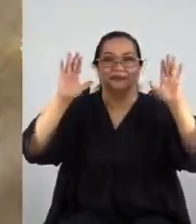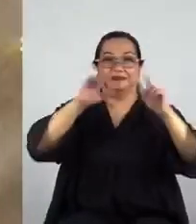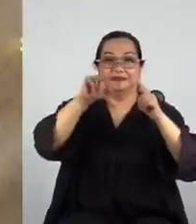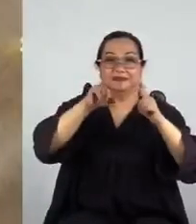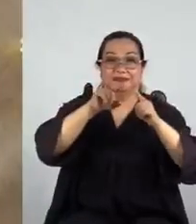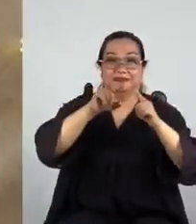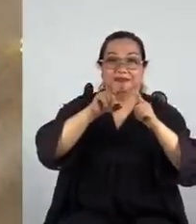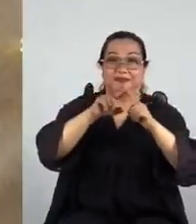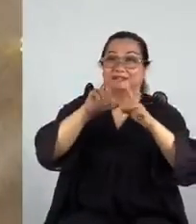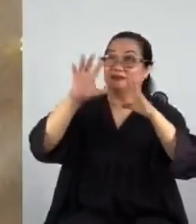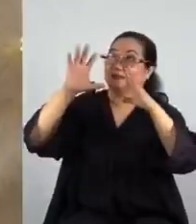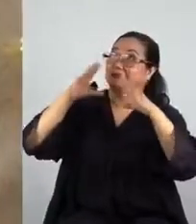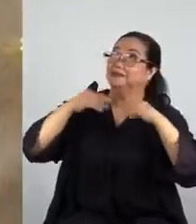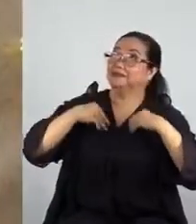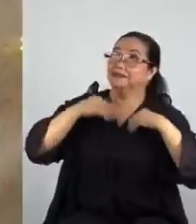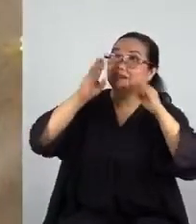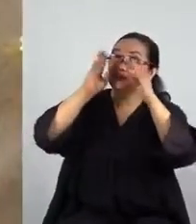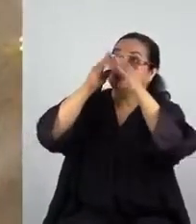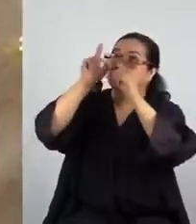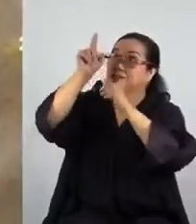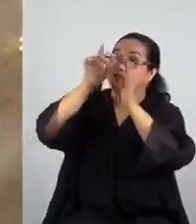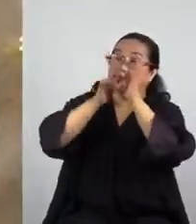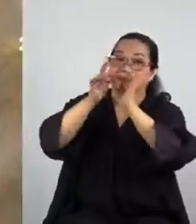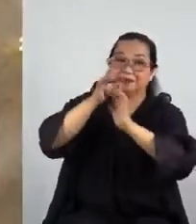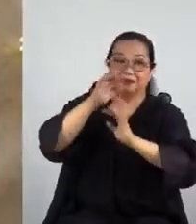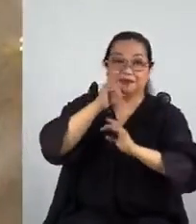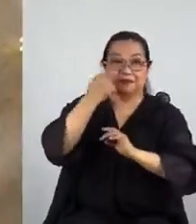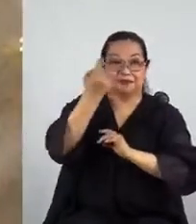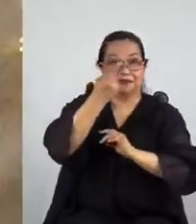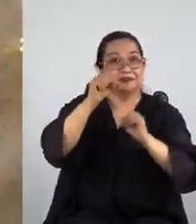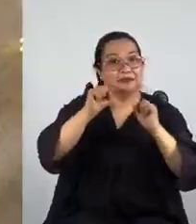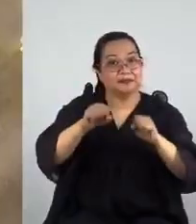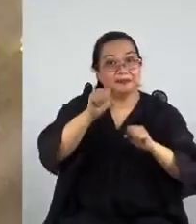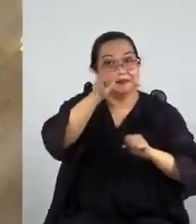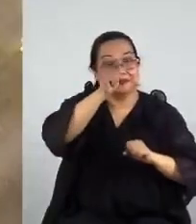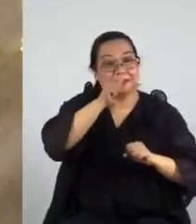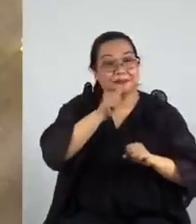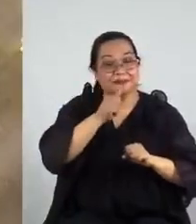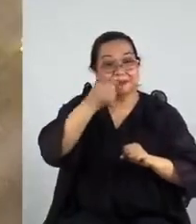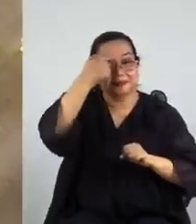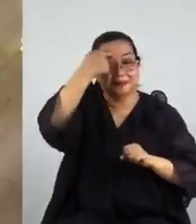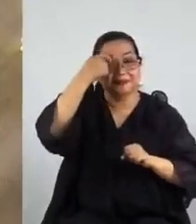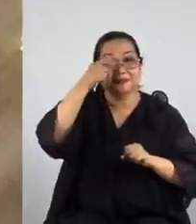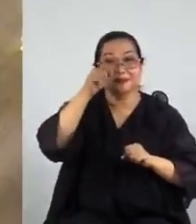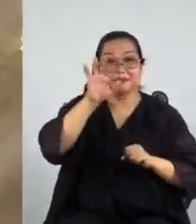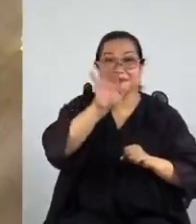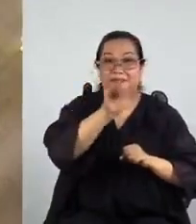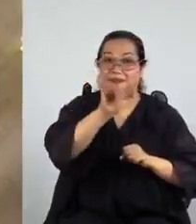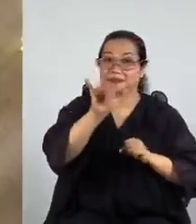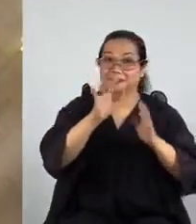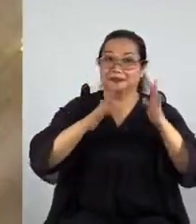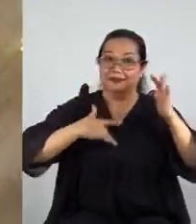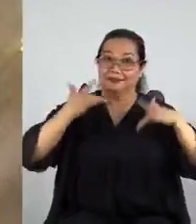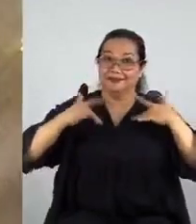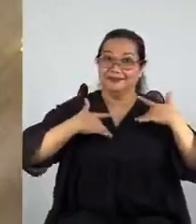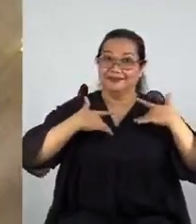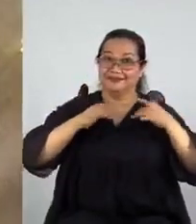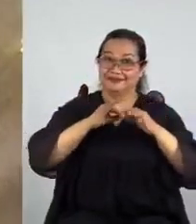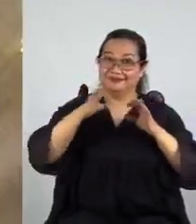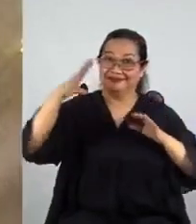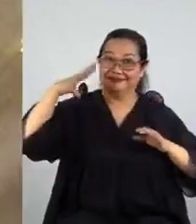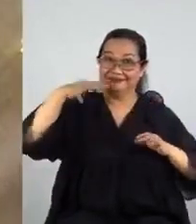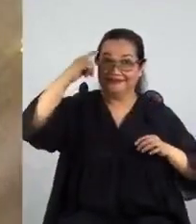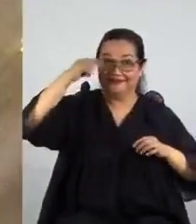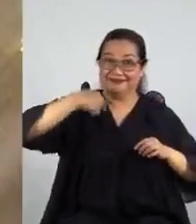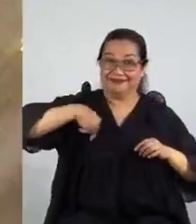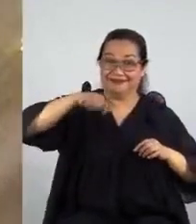we consider Jesus and fix our eyes on Him, we not only are able to endure because of the joy that awaits us, we